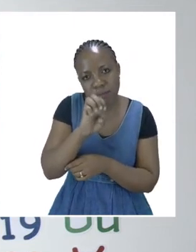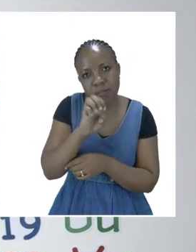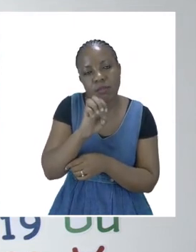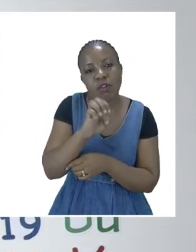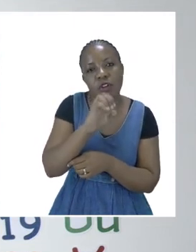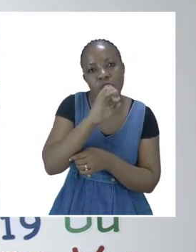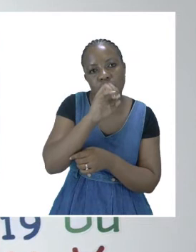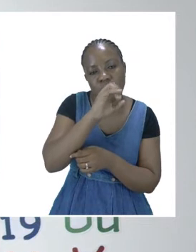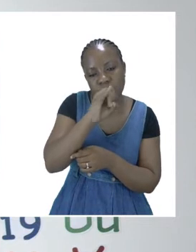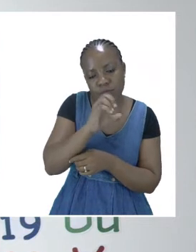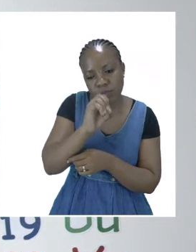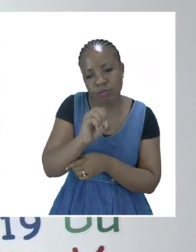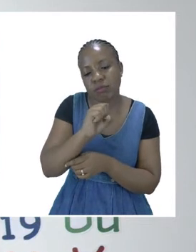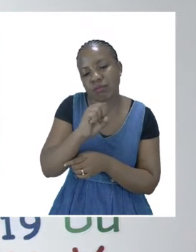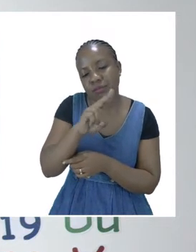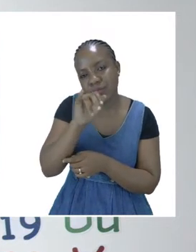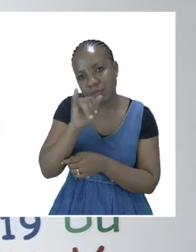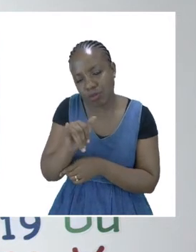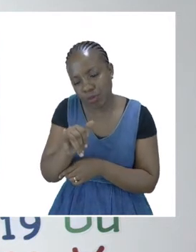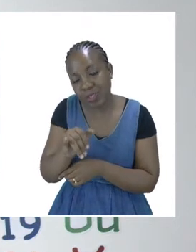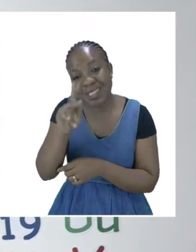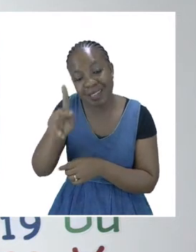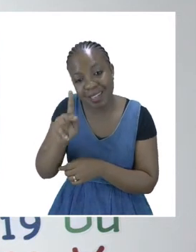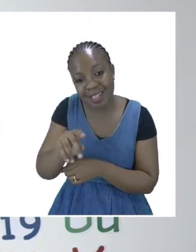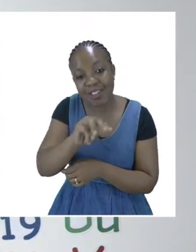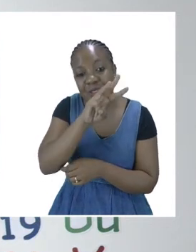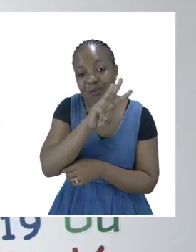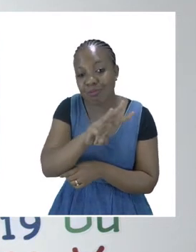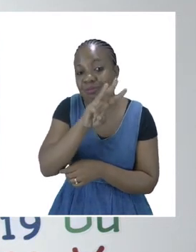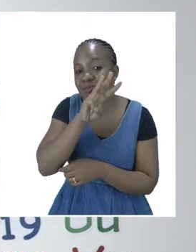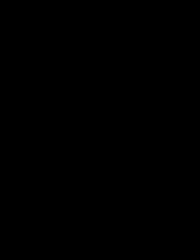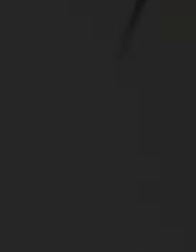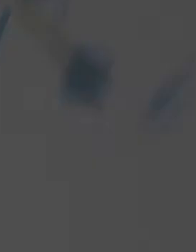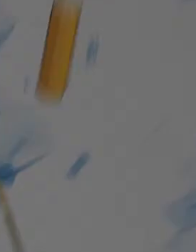in addition our website Xochi Online.